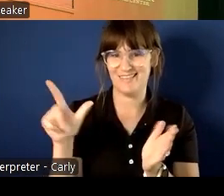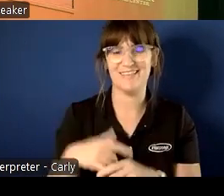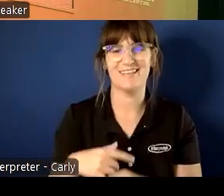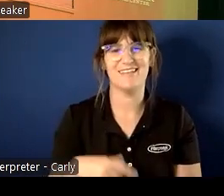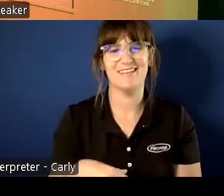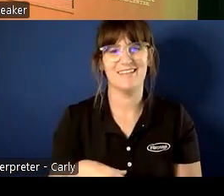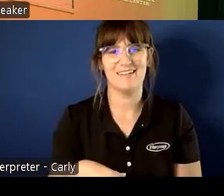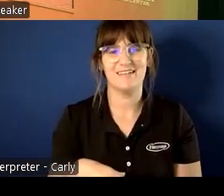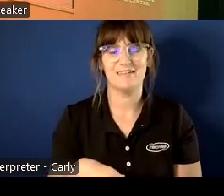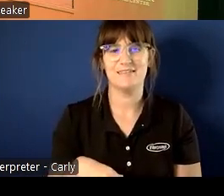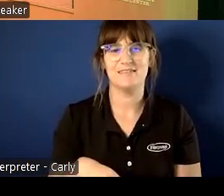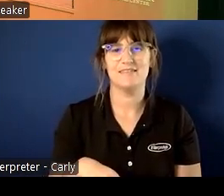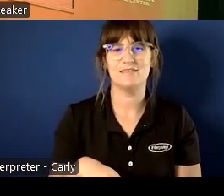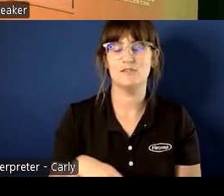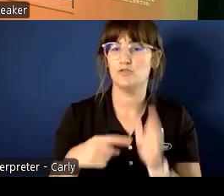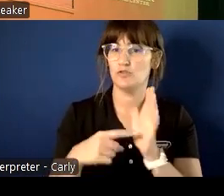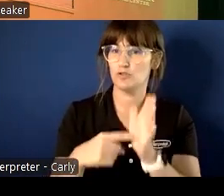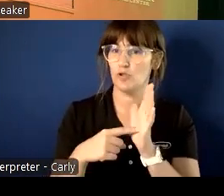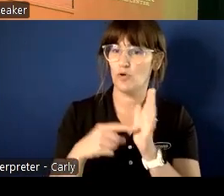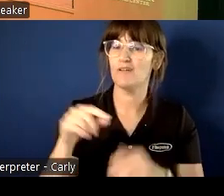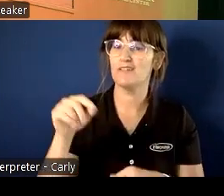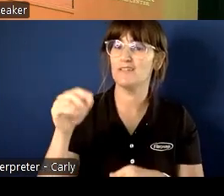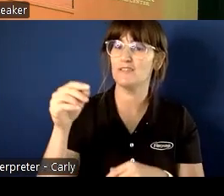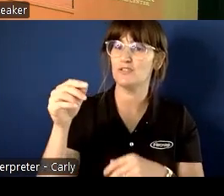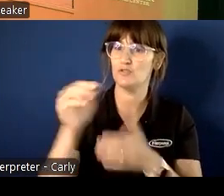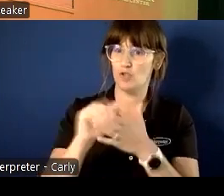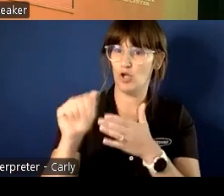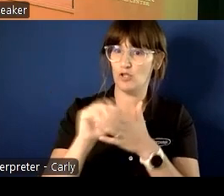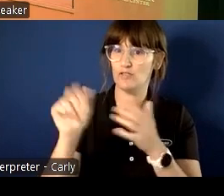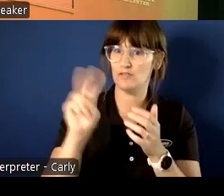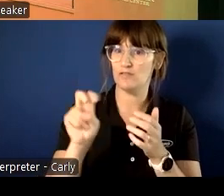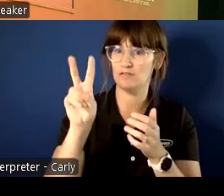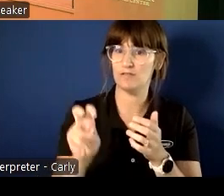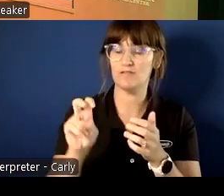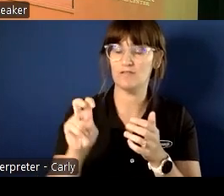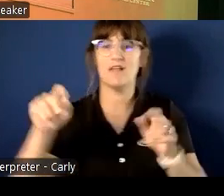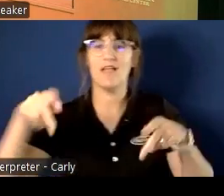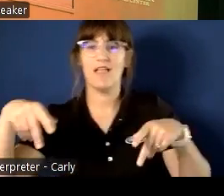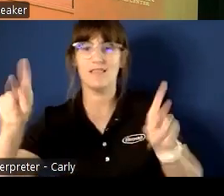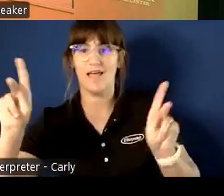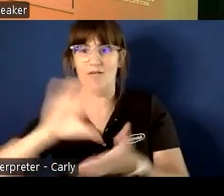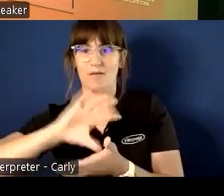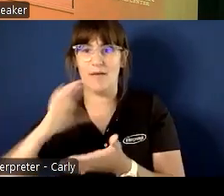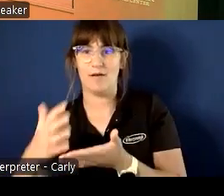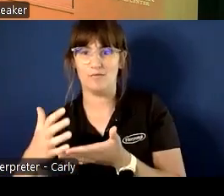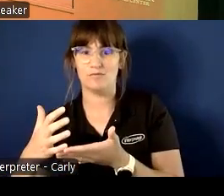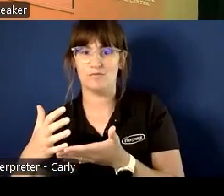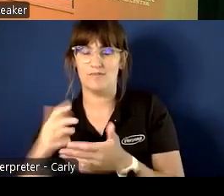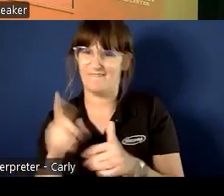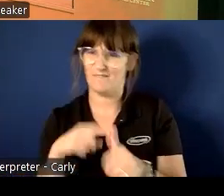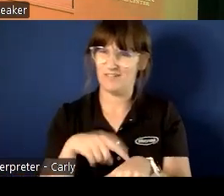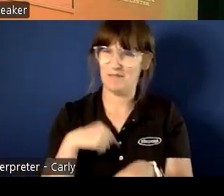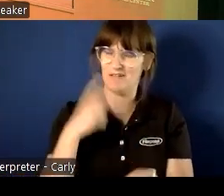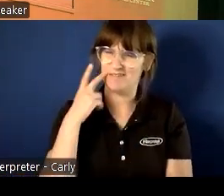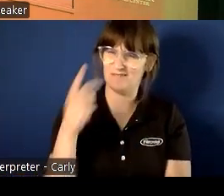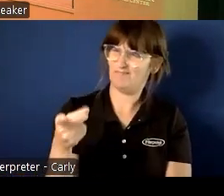And it's gonna have the dollar values. It's gonna have the word like allowed amount. When the first time I saw it, I said, what the